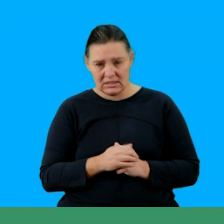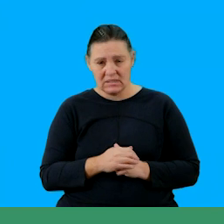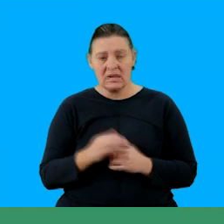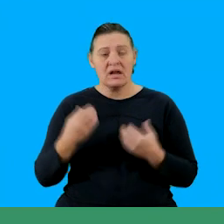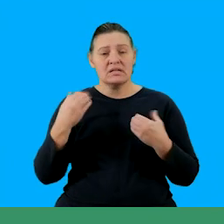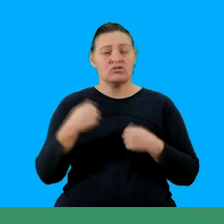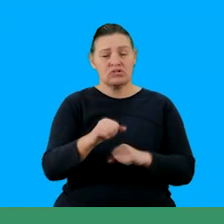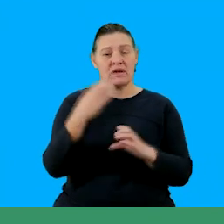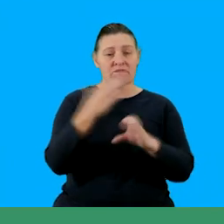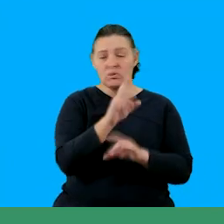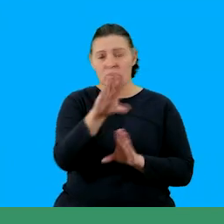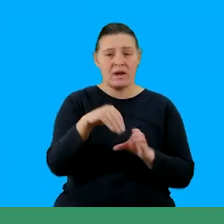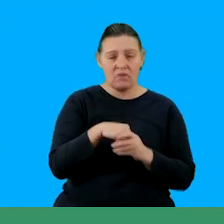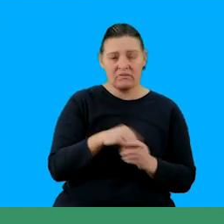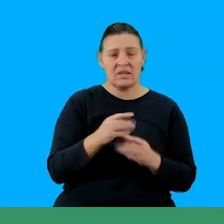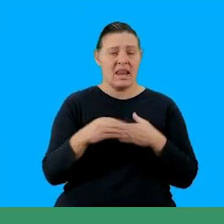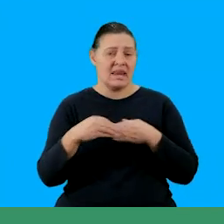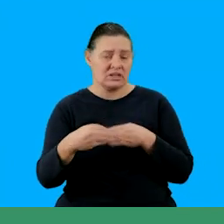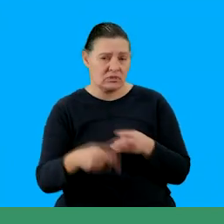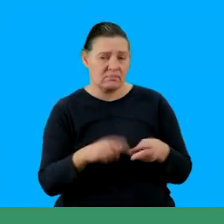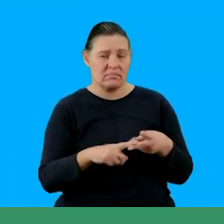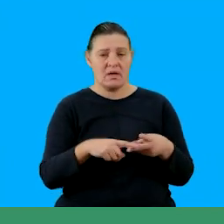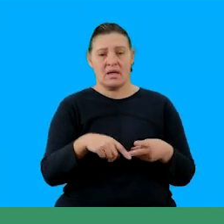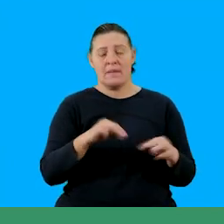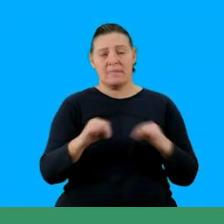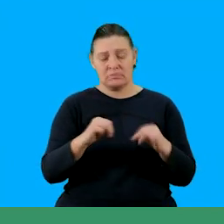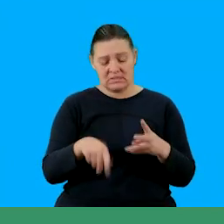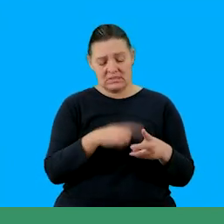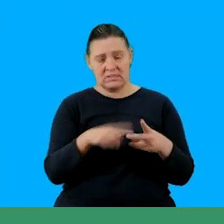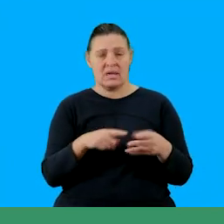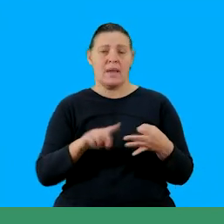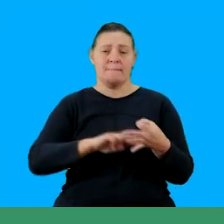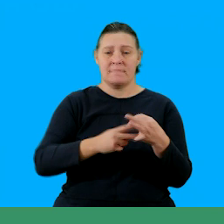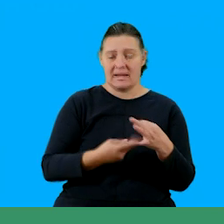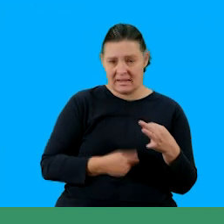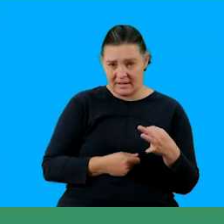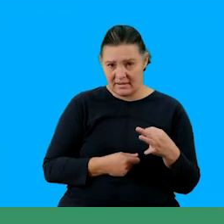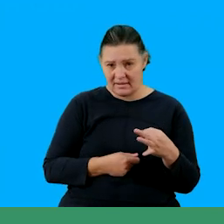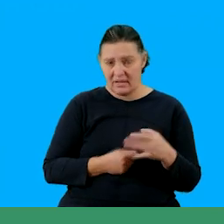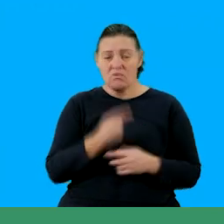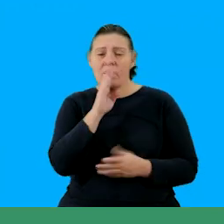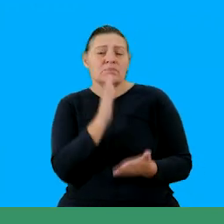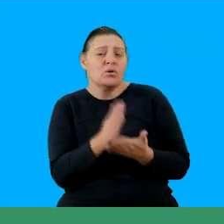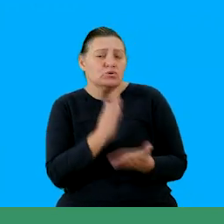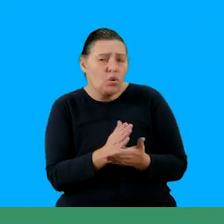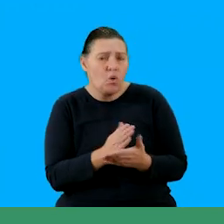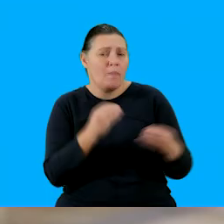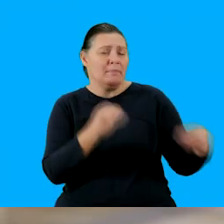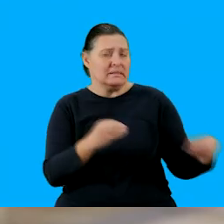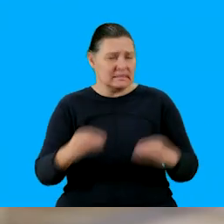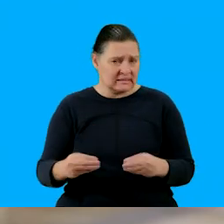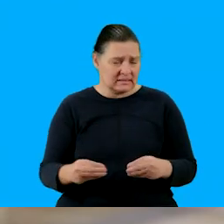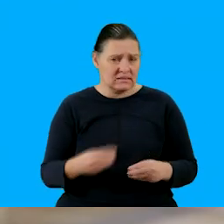focus. Strategic focus includes leadership, management, and planning. So we need to make sure that